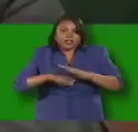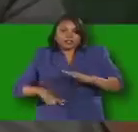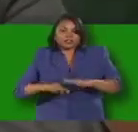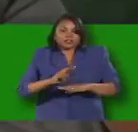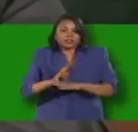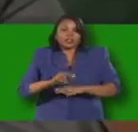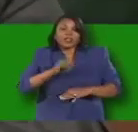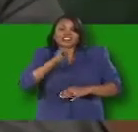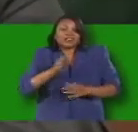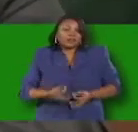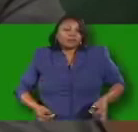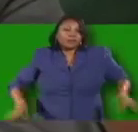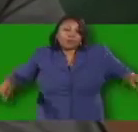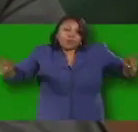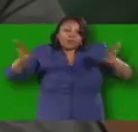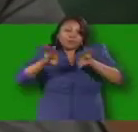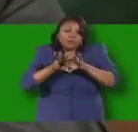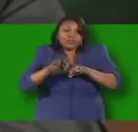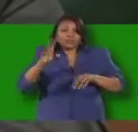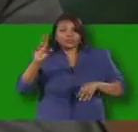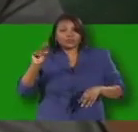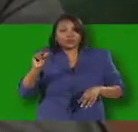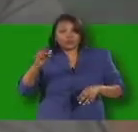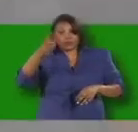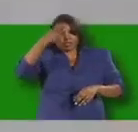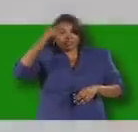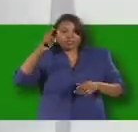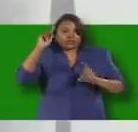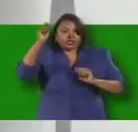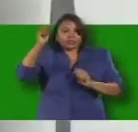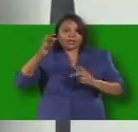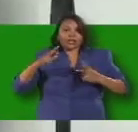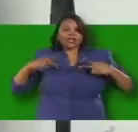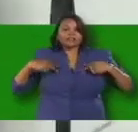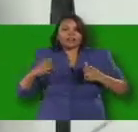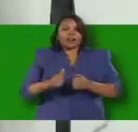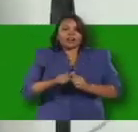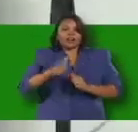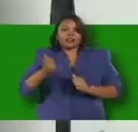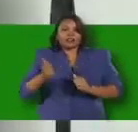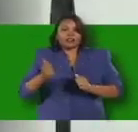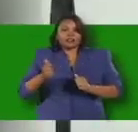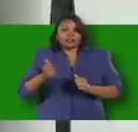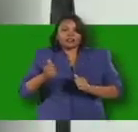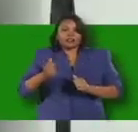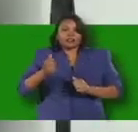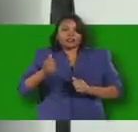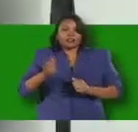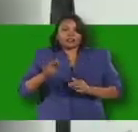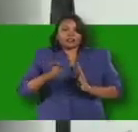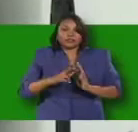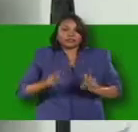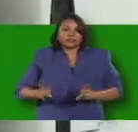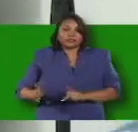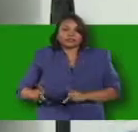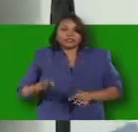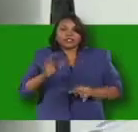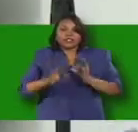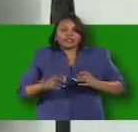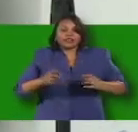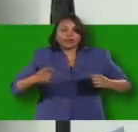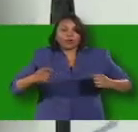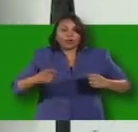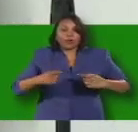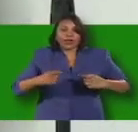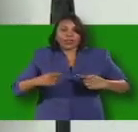not a priority because Trinidad has other priorities. If wireless technology have a negative impact